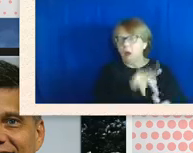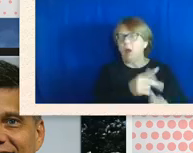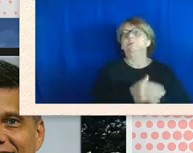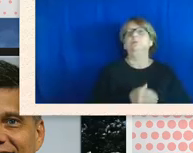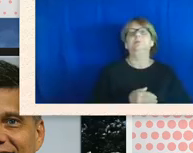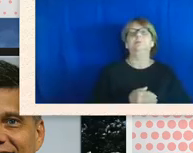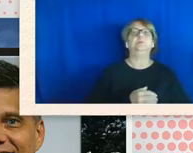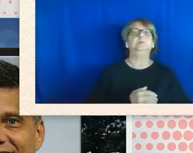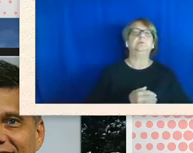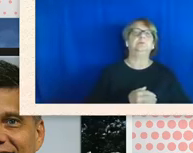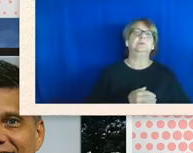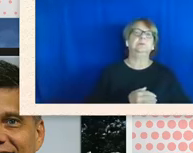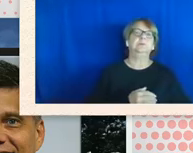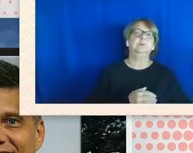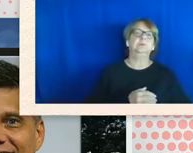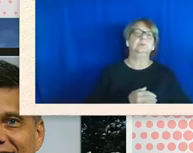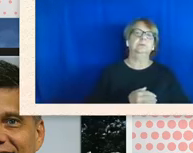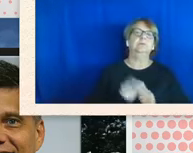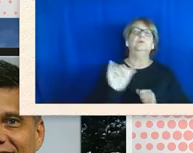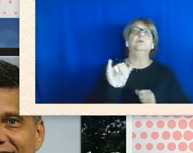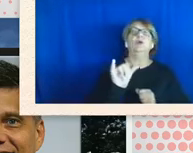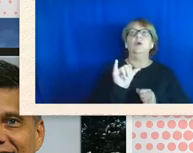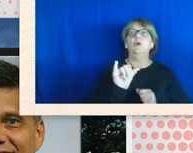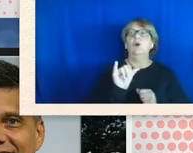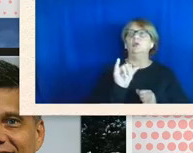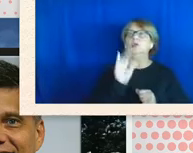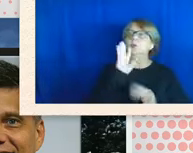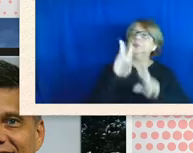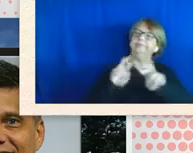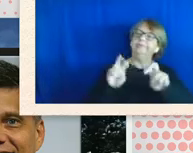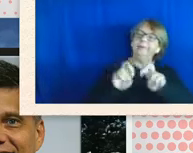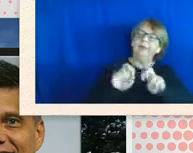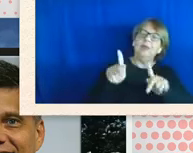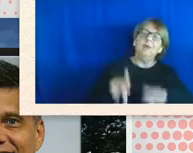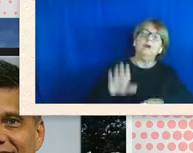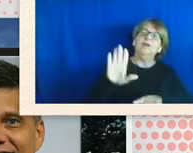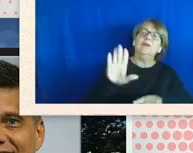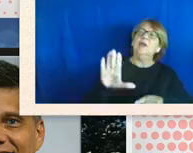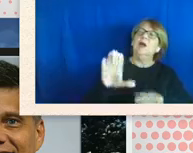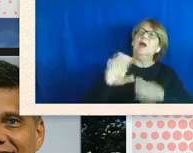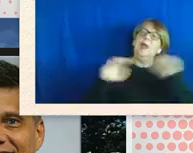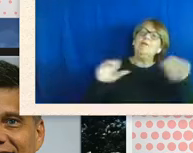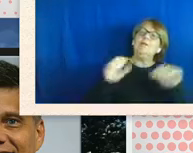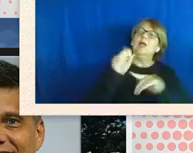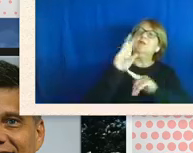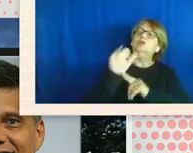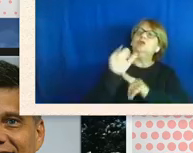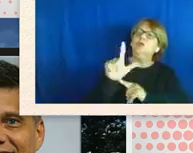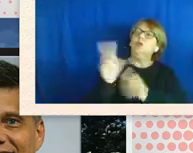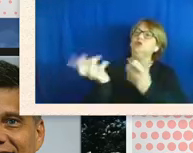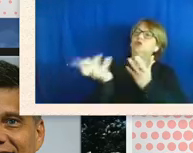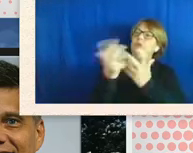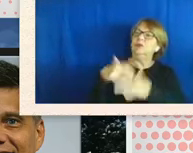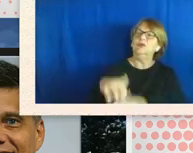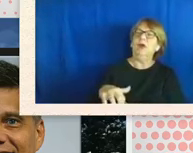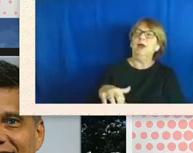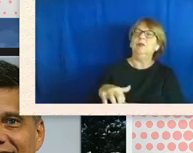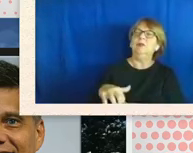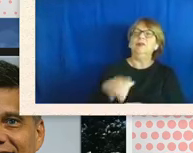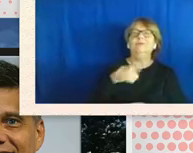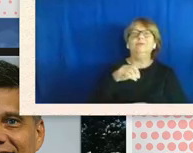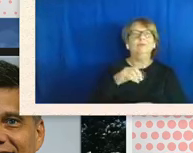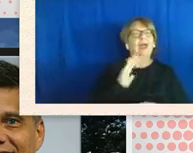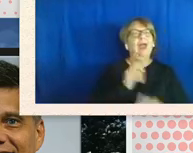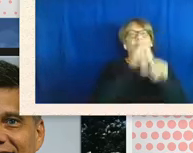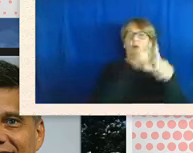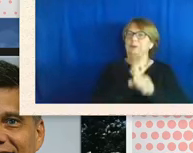It'll also assess a person's level of social integration. Our goal is really to make sure individuals are